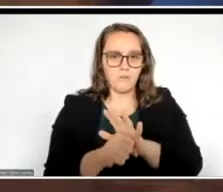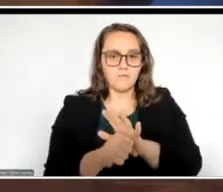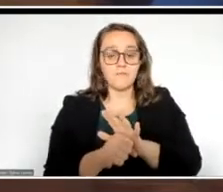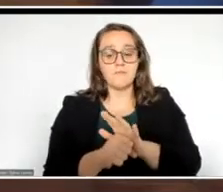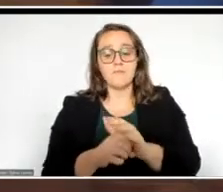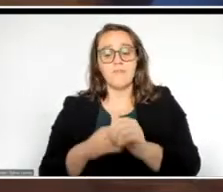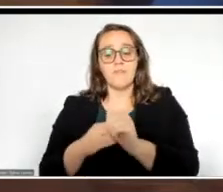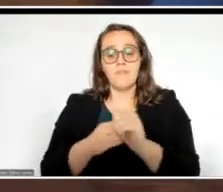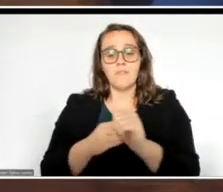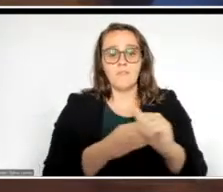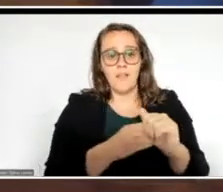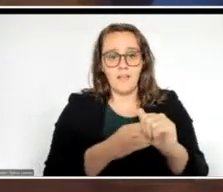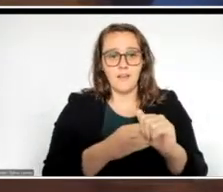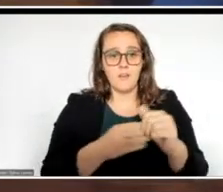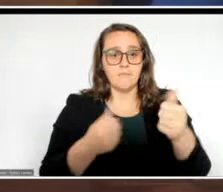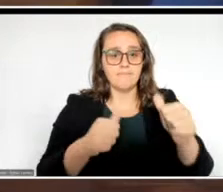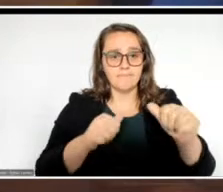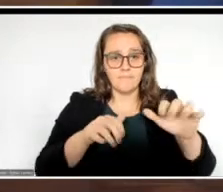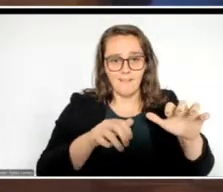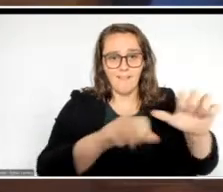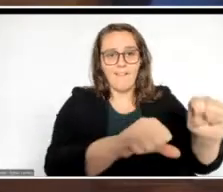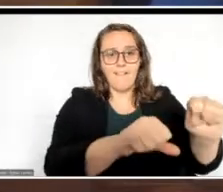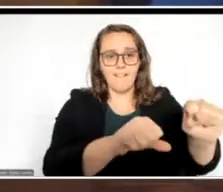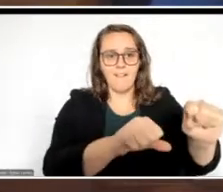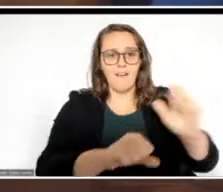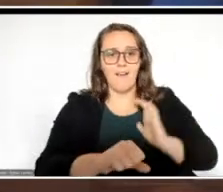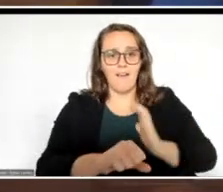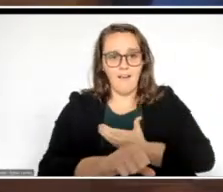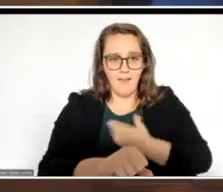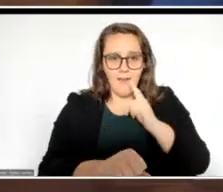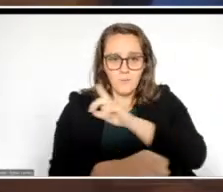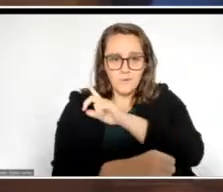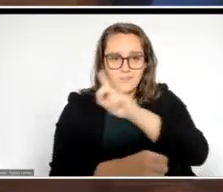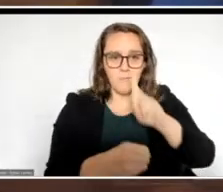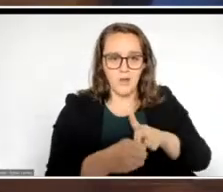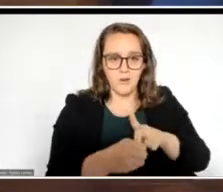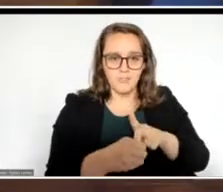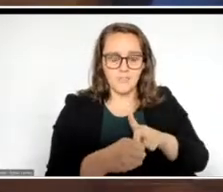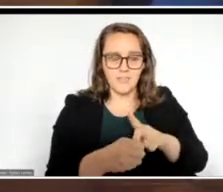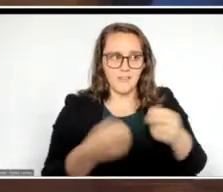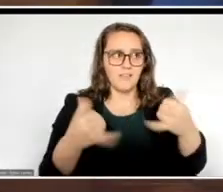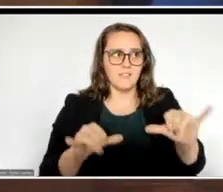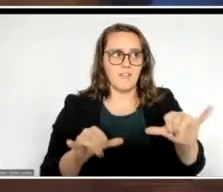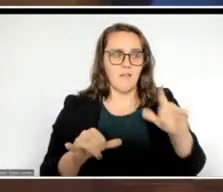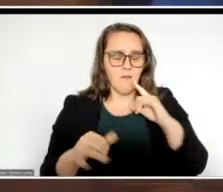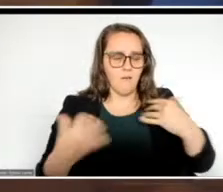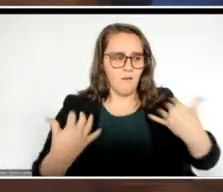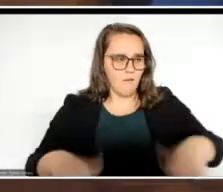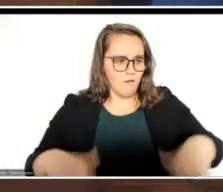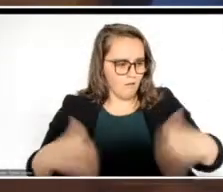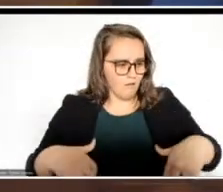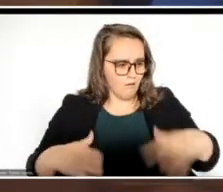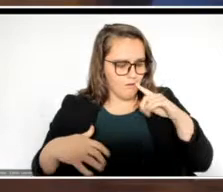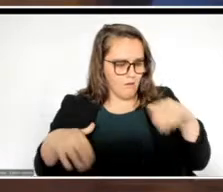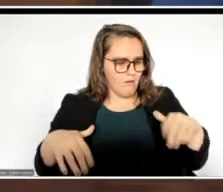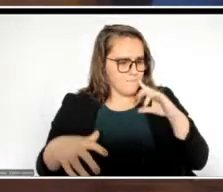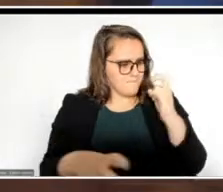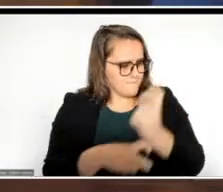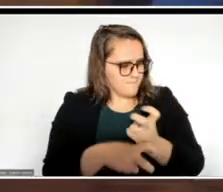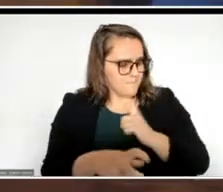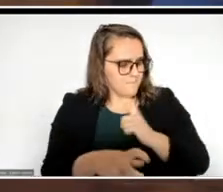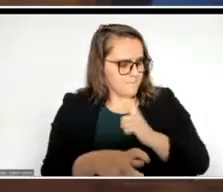our democracy. It's still hard to believe. But the facts and testimony are clear, consistent,